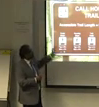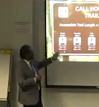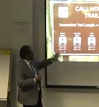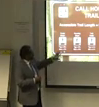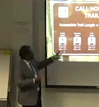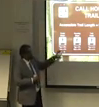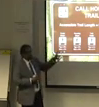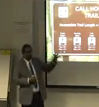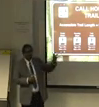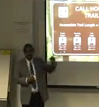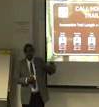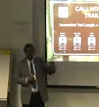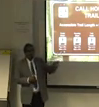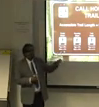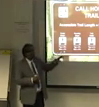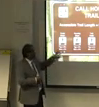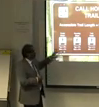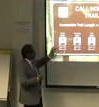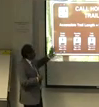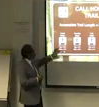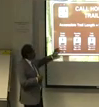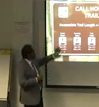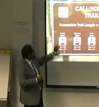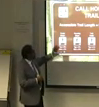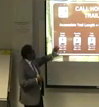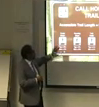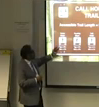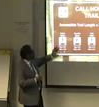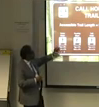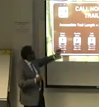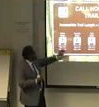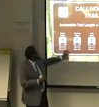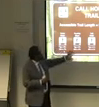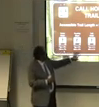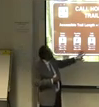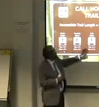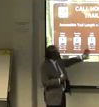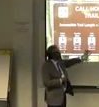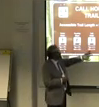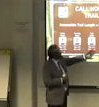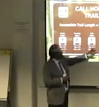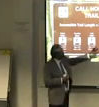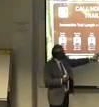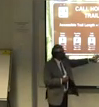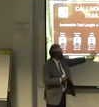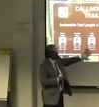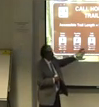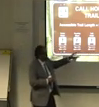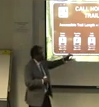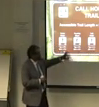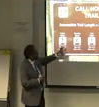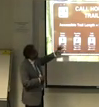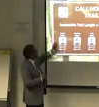the trailhead. If someone's interested in hiking, giving people more specific information about the surface of